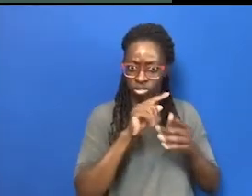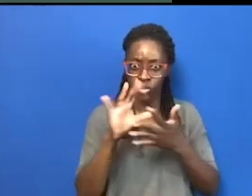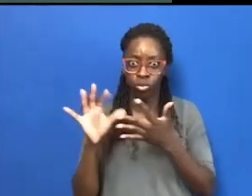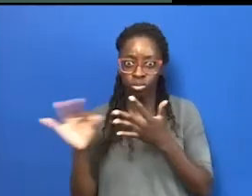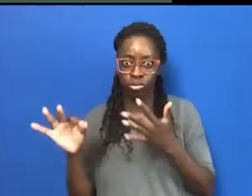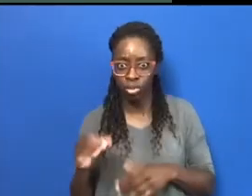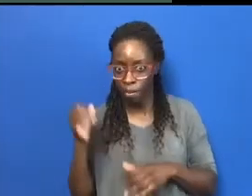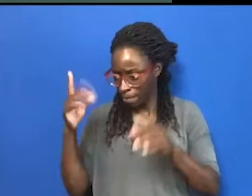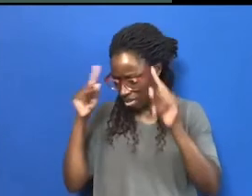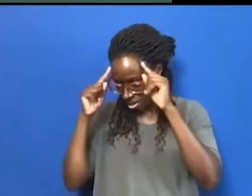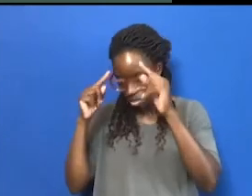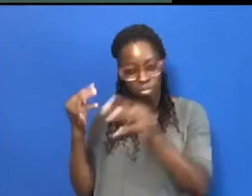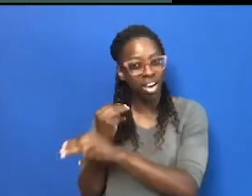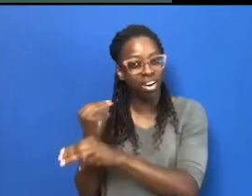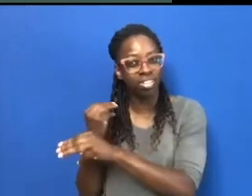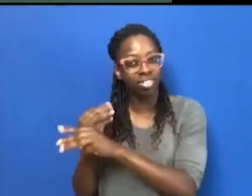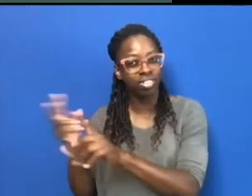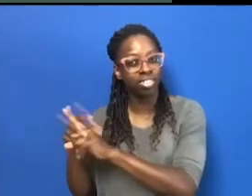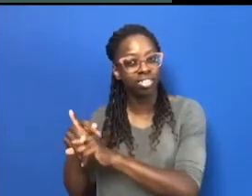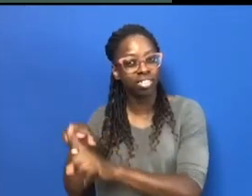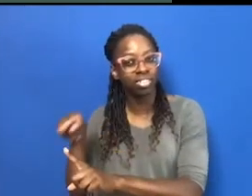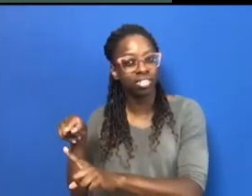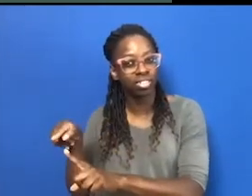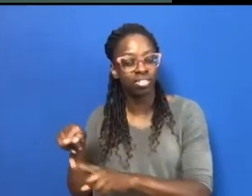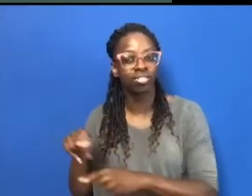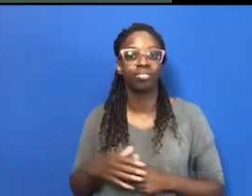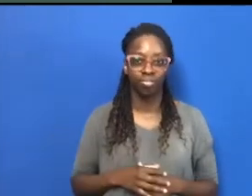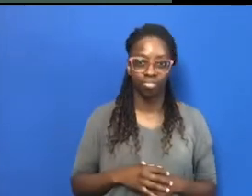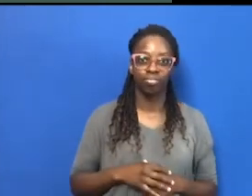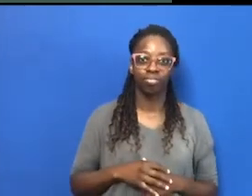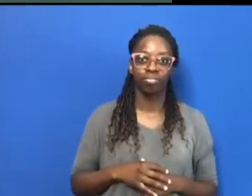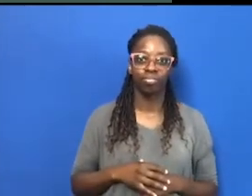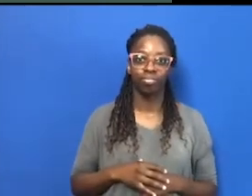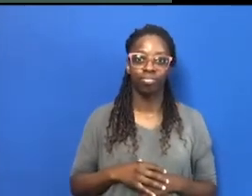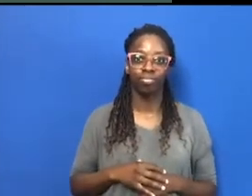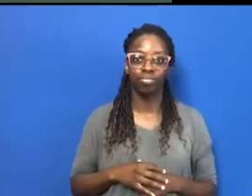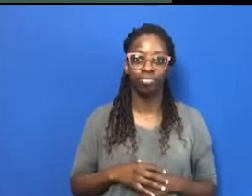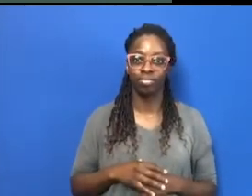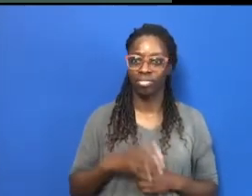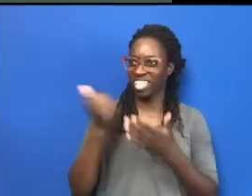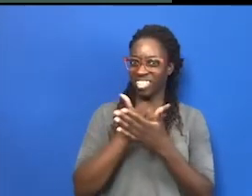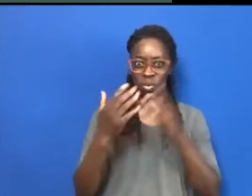can do to build in this one activity, all kinds of different STEM concepts.